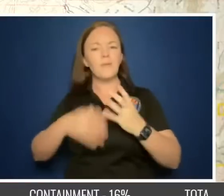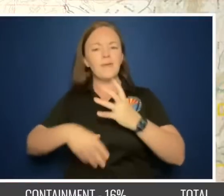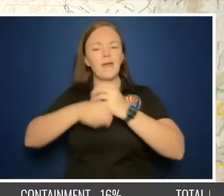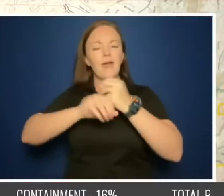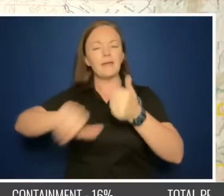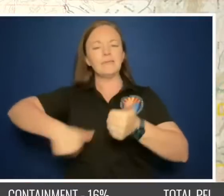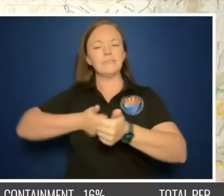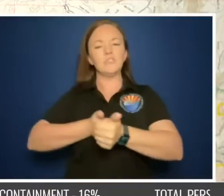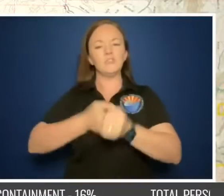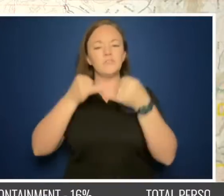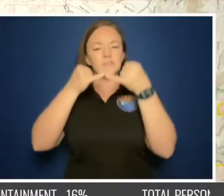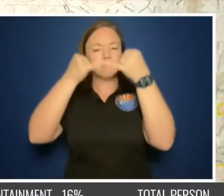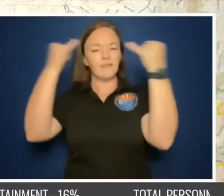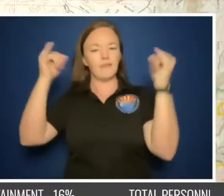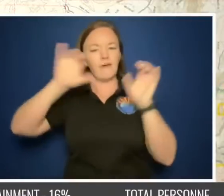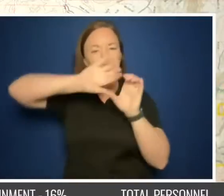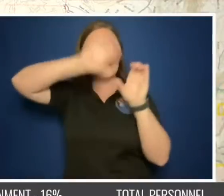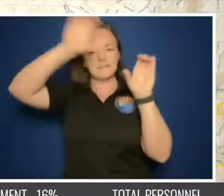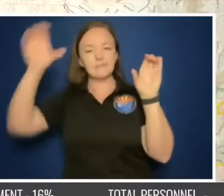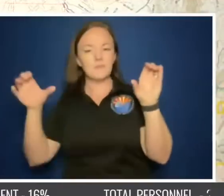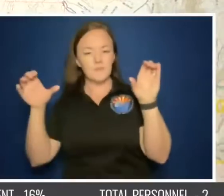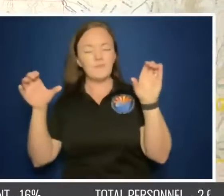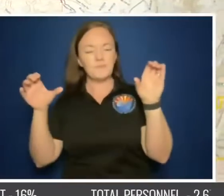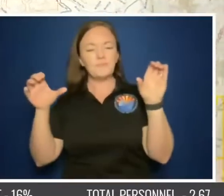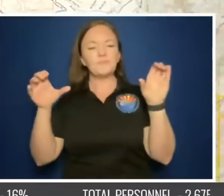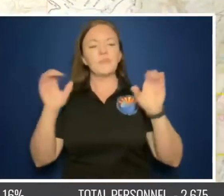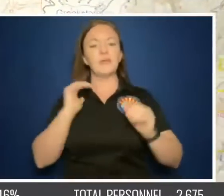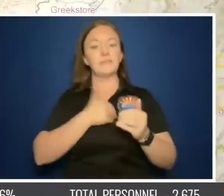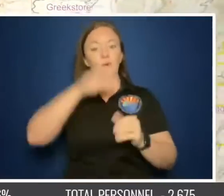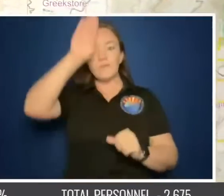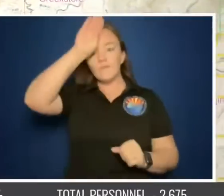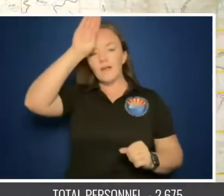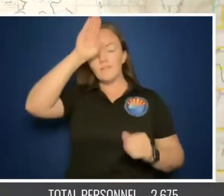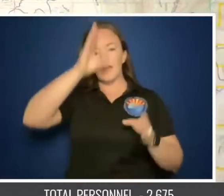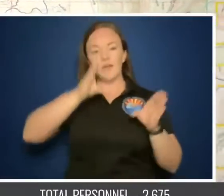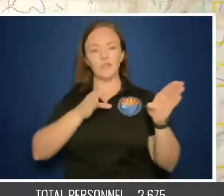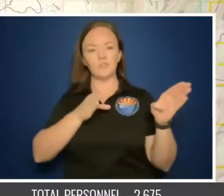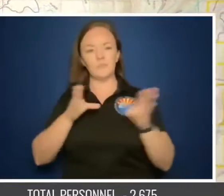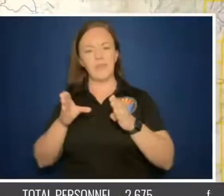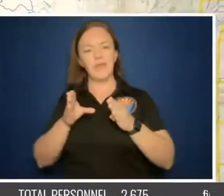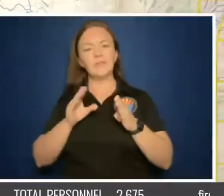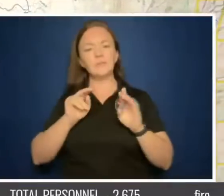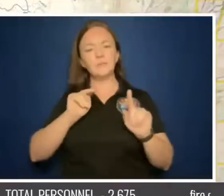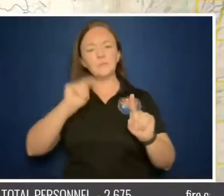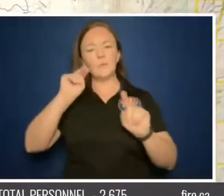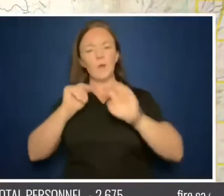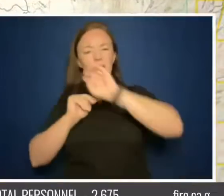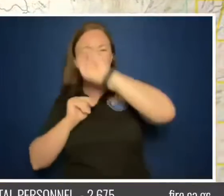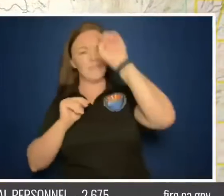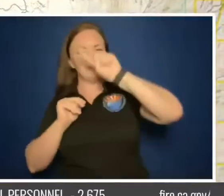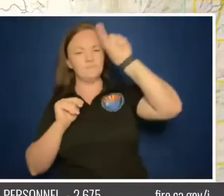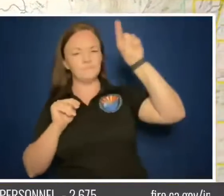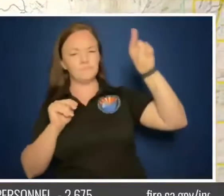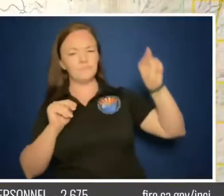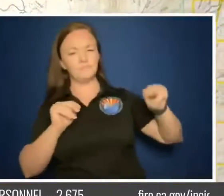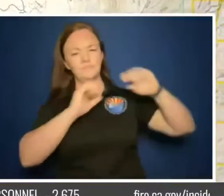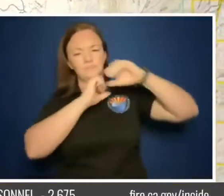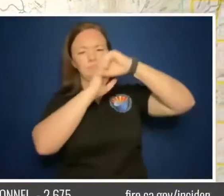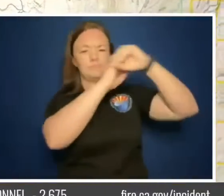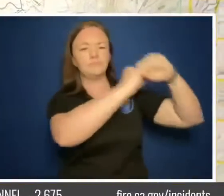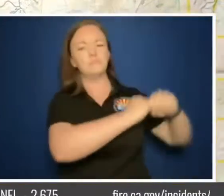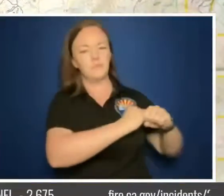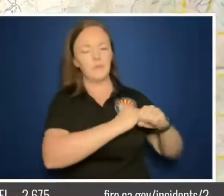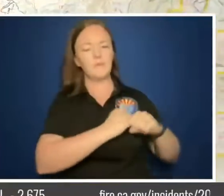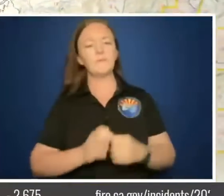plan to come across the north and east sides of the fire. As far as the fire itself, it still remains pretty active along